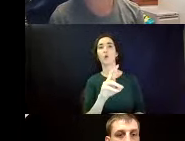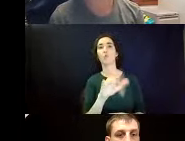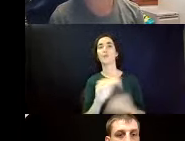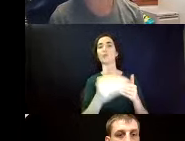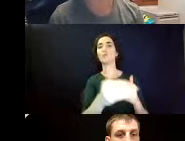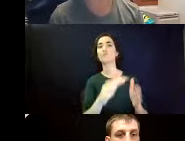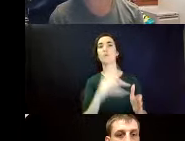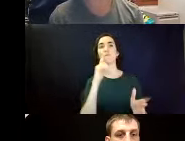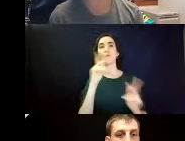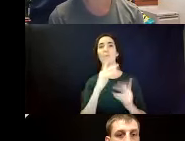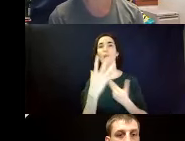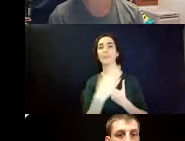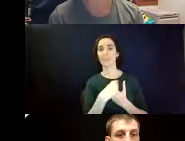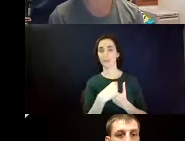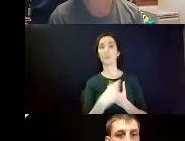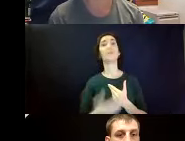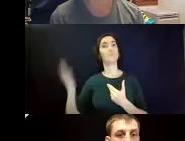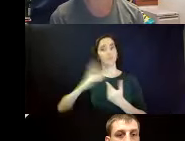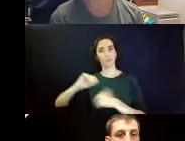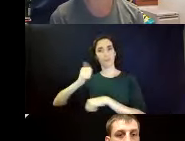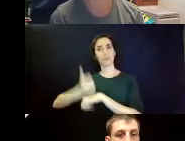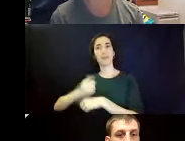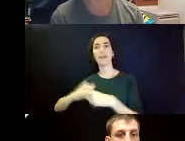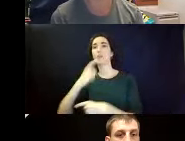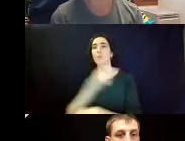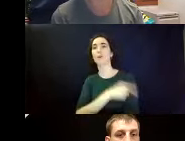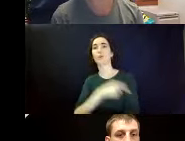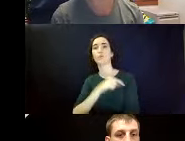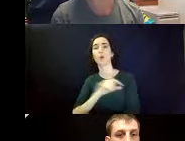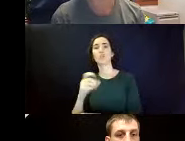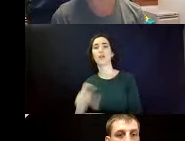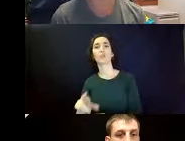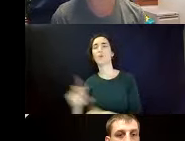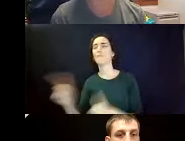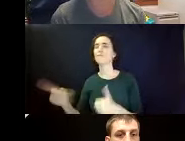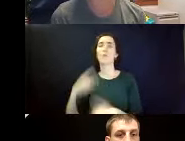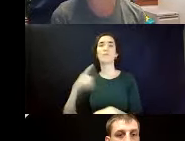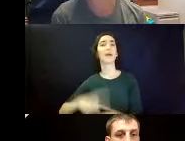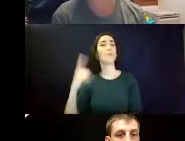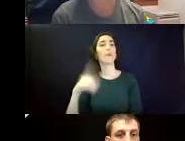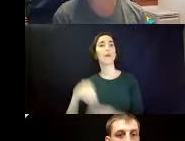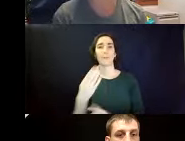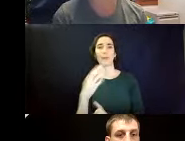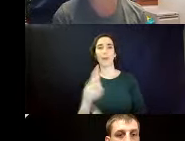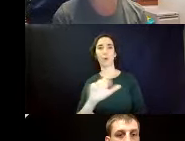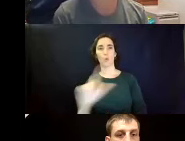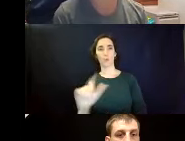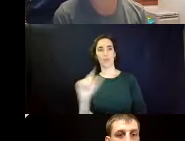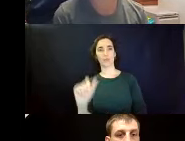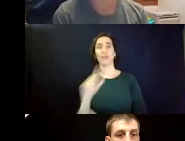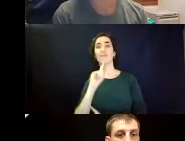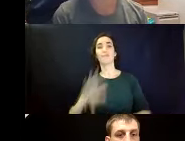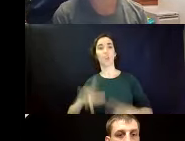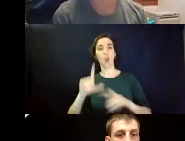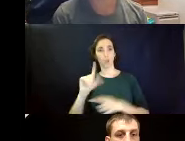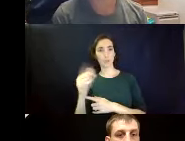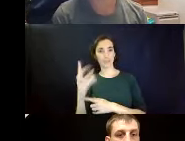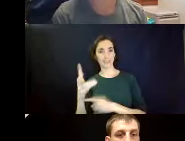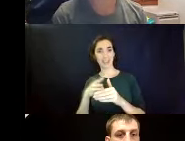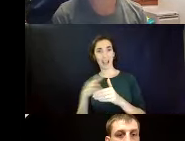was ever enacted in a Red Cross shelter was in Baton Rouge, Louisiana, after the 2016 floods. So don't